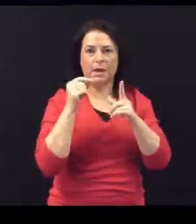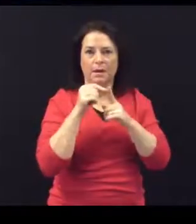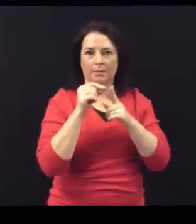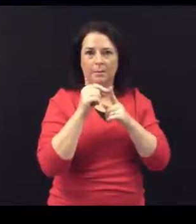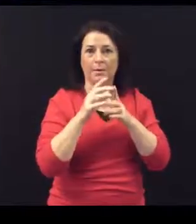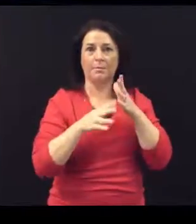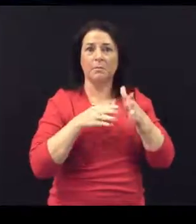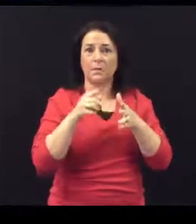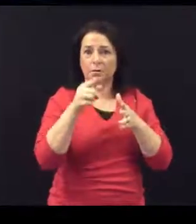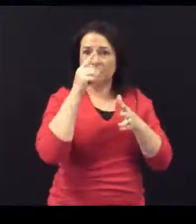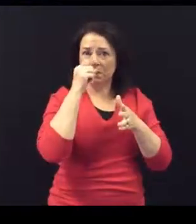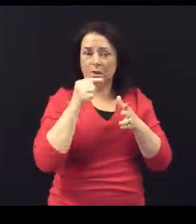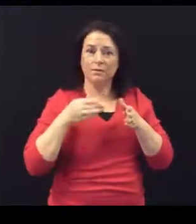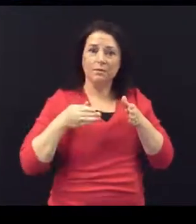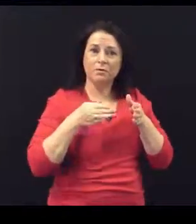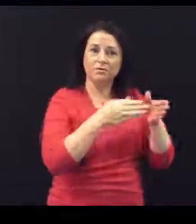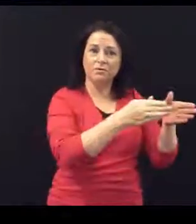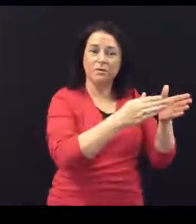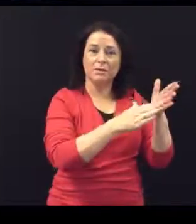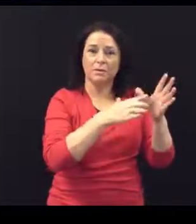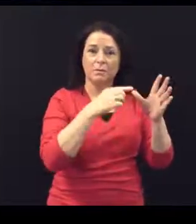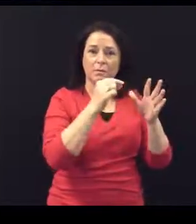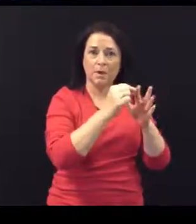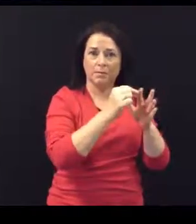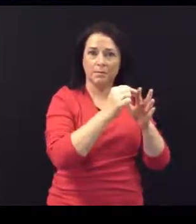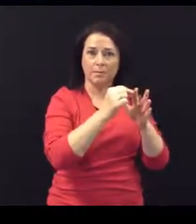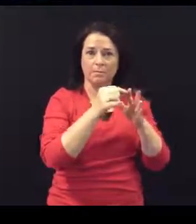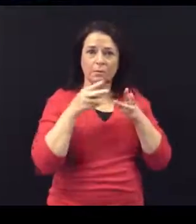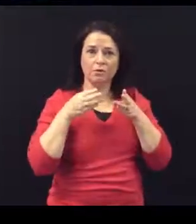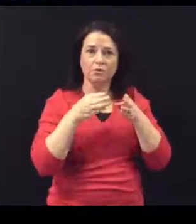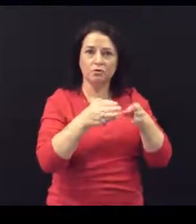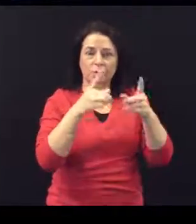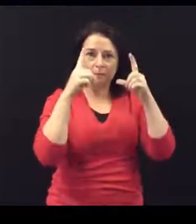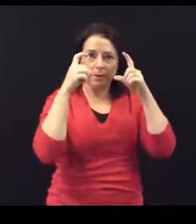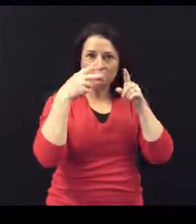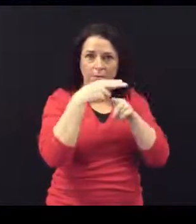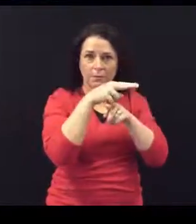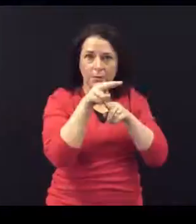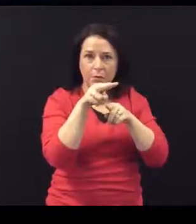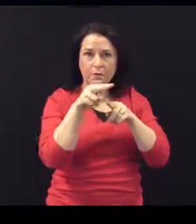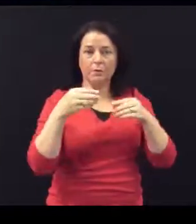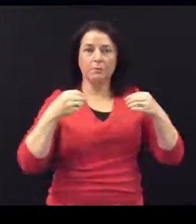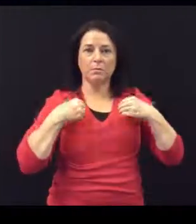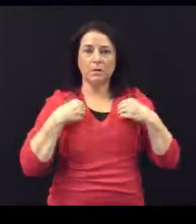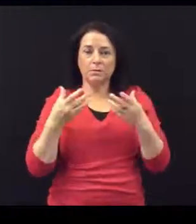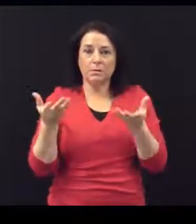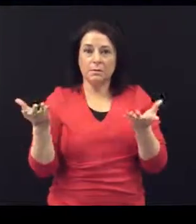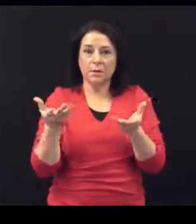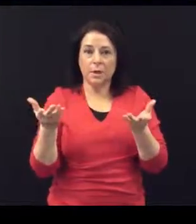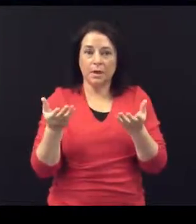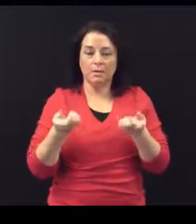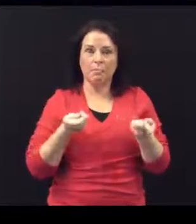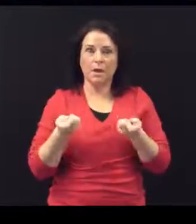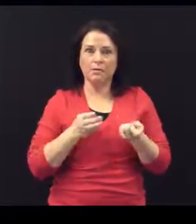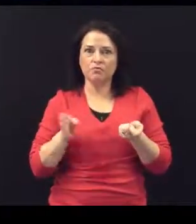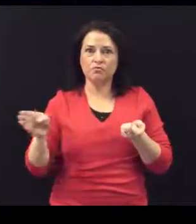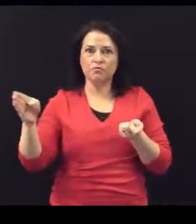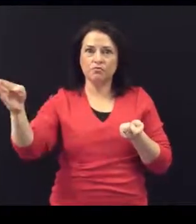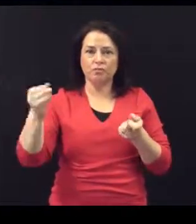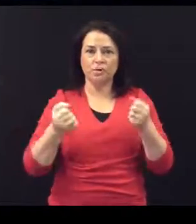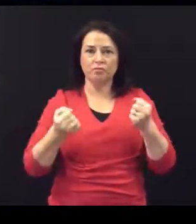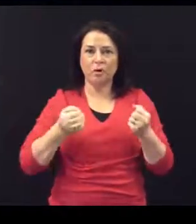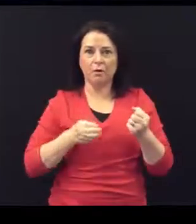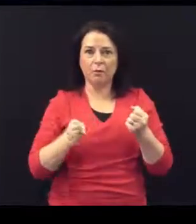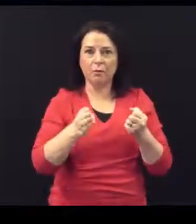The built-in Maps application lets you access Google Maps for displaying street maps, street view photos, business locations, bus routes, and